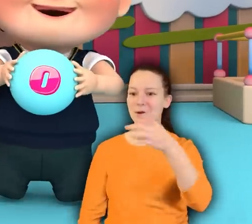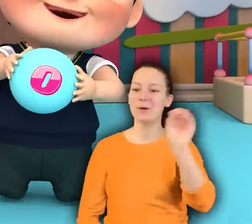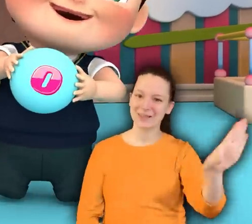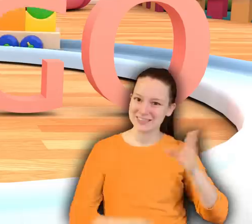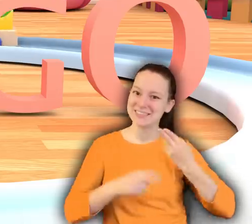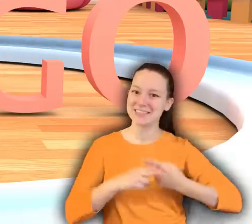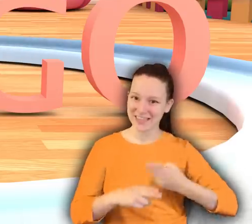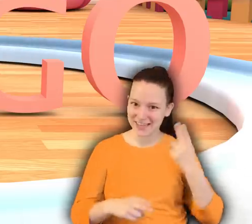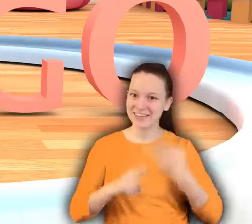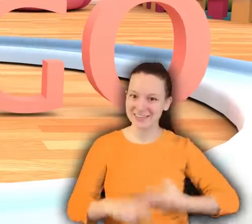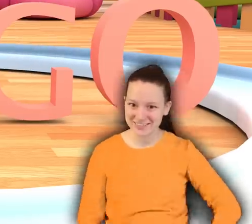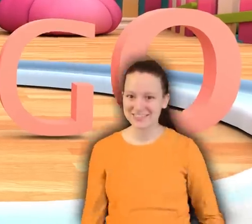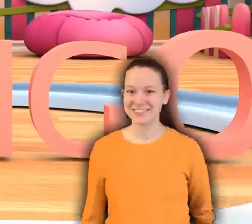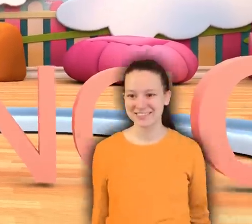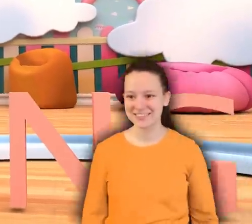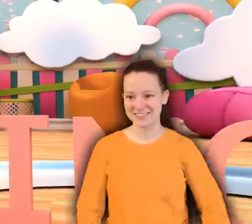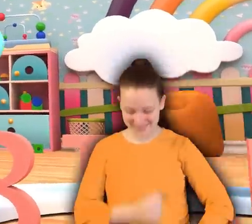Bingo was his name-o